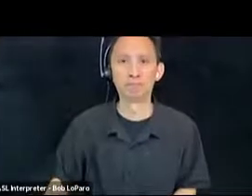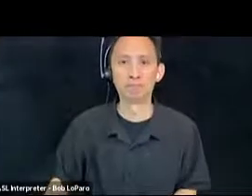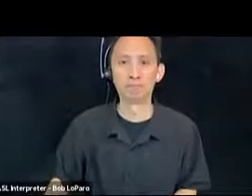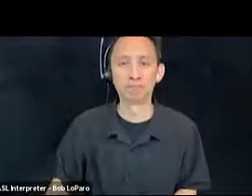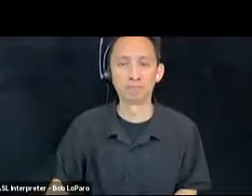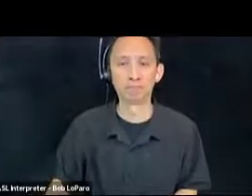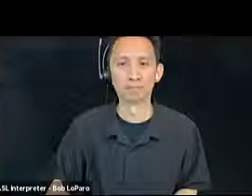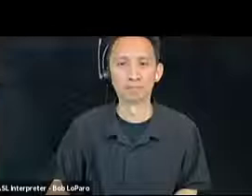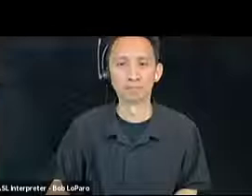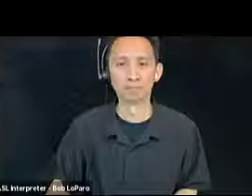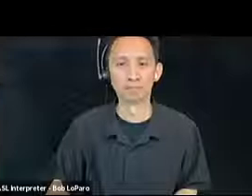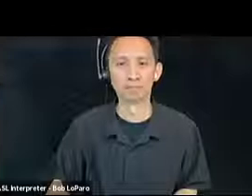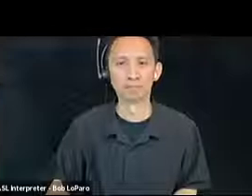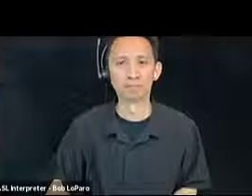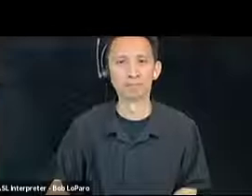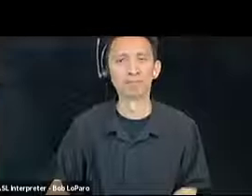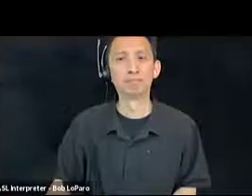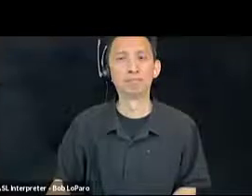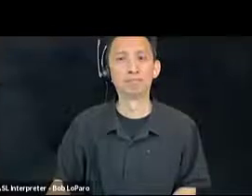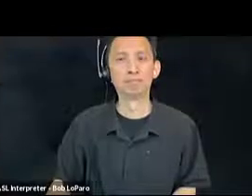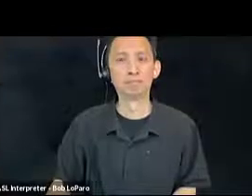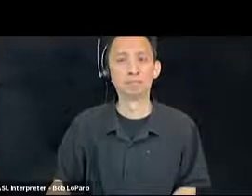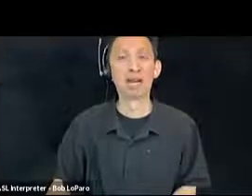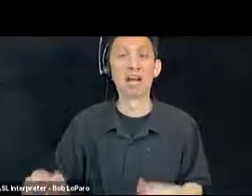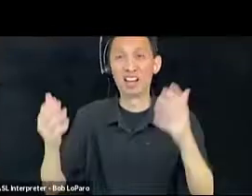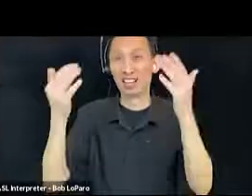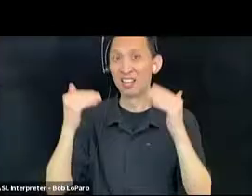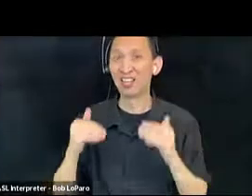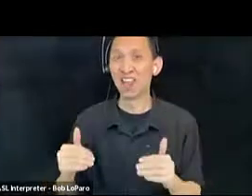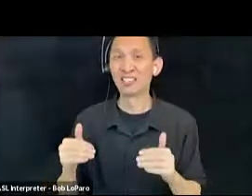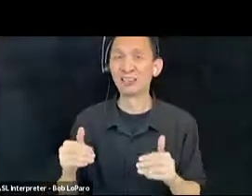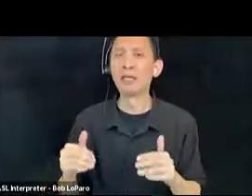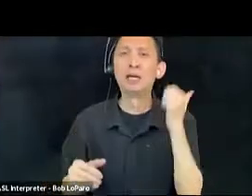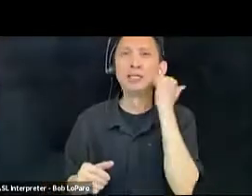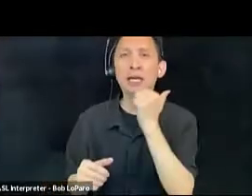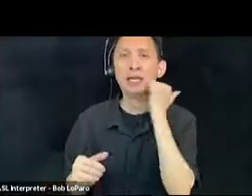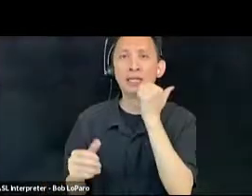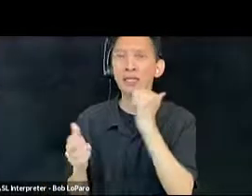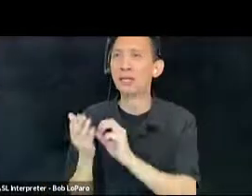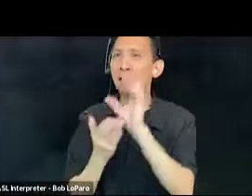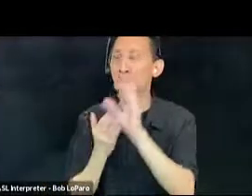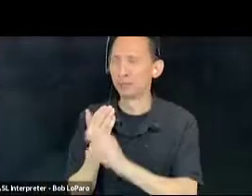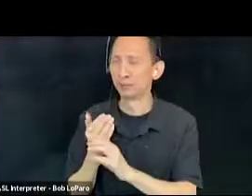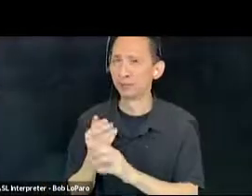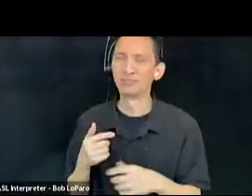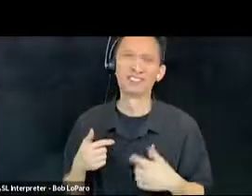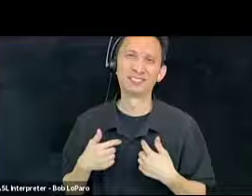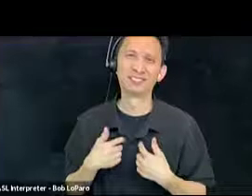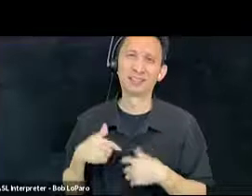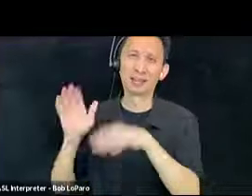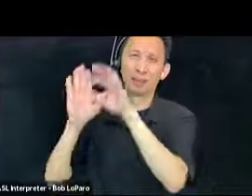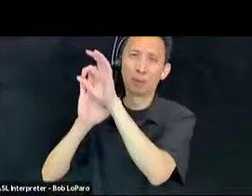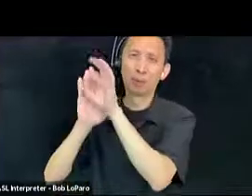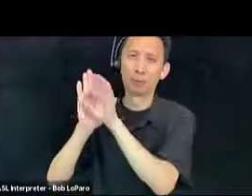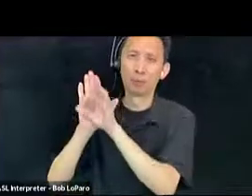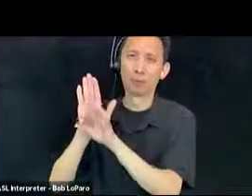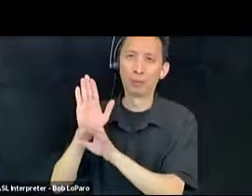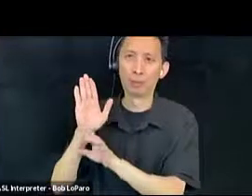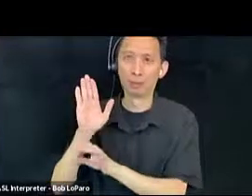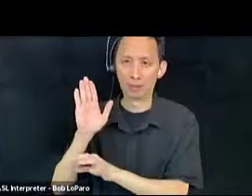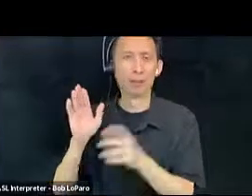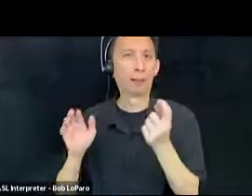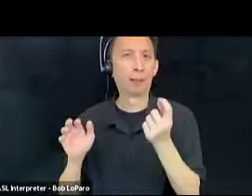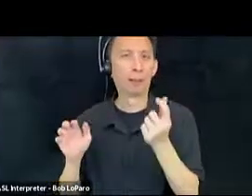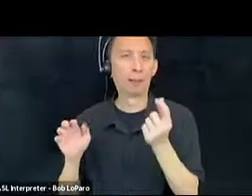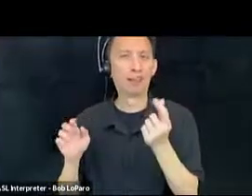So the next thing is a daily calendar. Now, I have a couple of little bullet points about readiness or ideas that go along with these calendars.